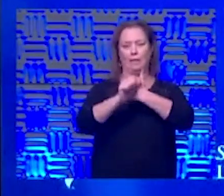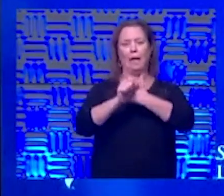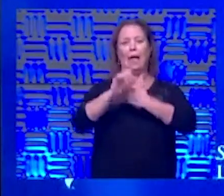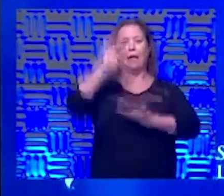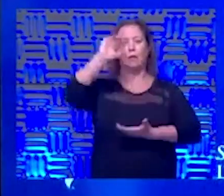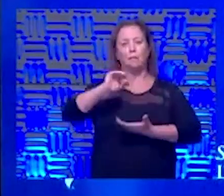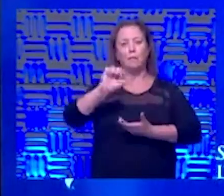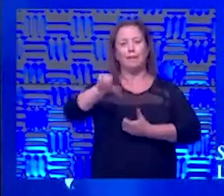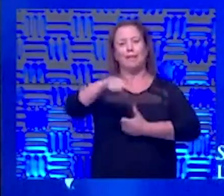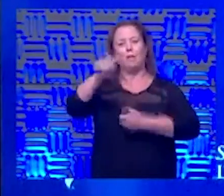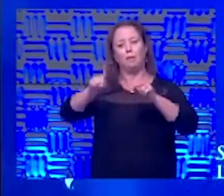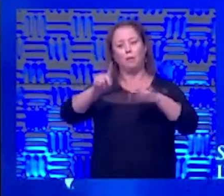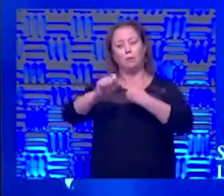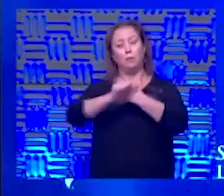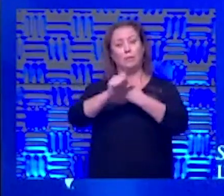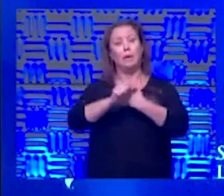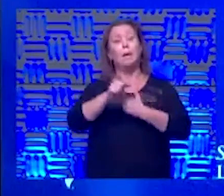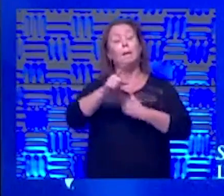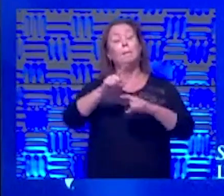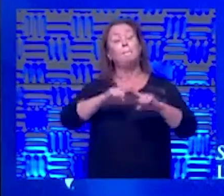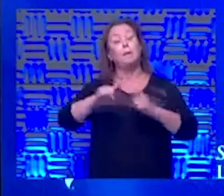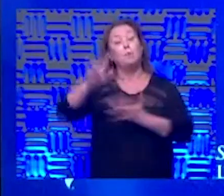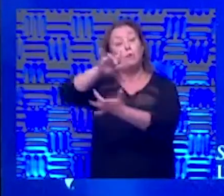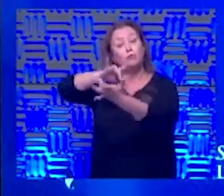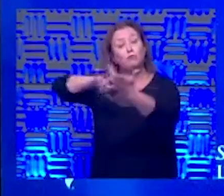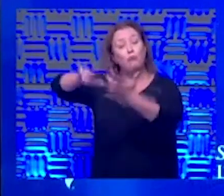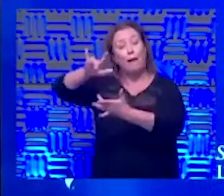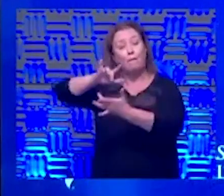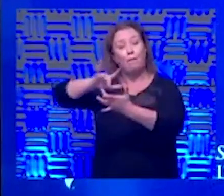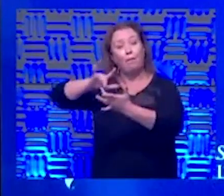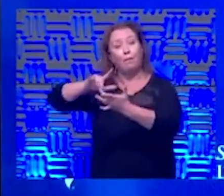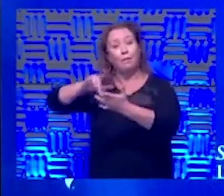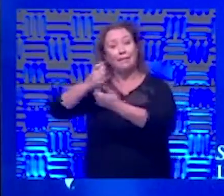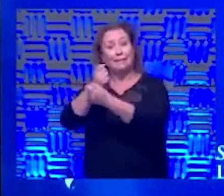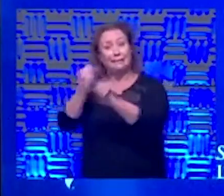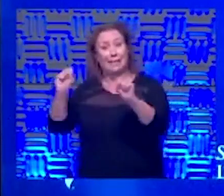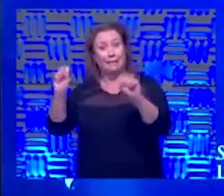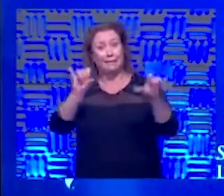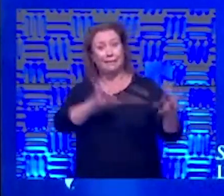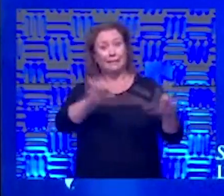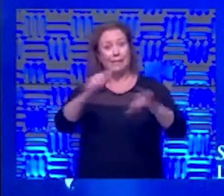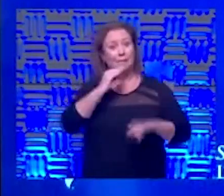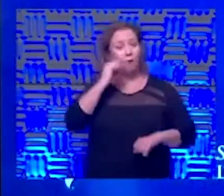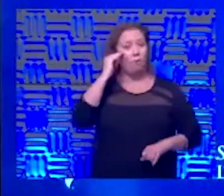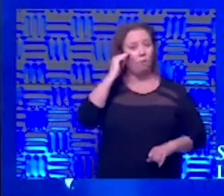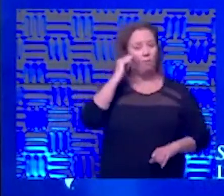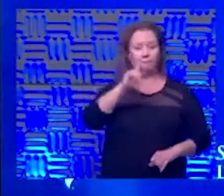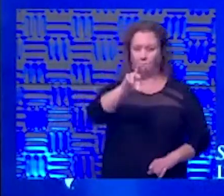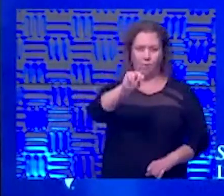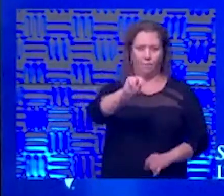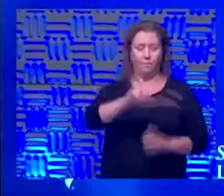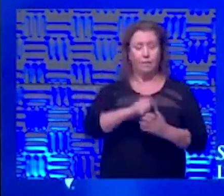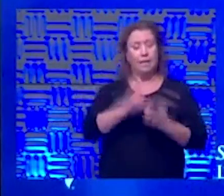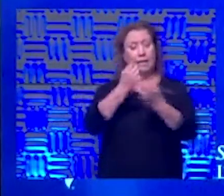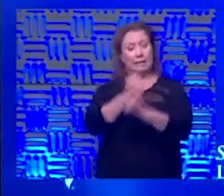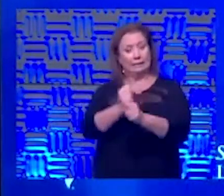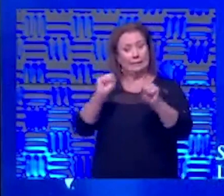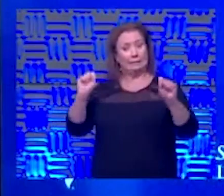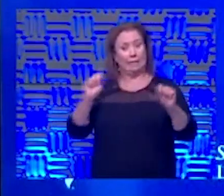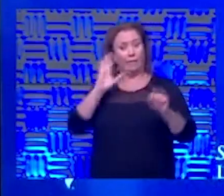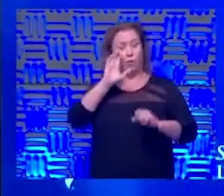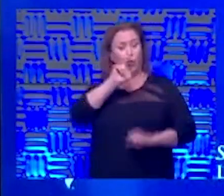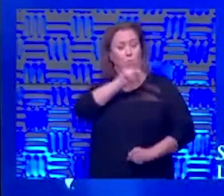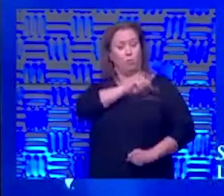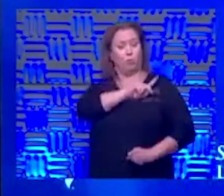when you travel, will you be as safe as you are in your own home? Nope. Is it safe enough for your personal risk, and